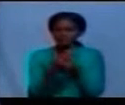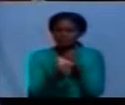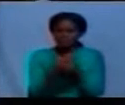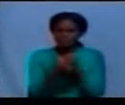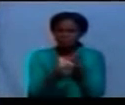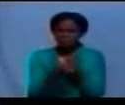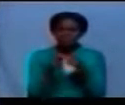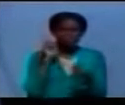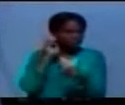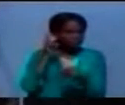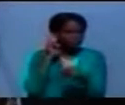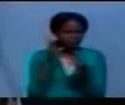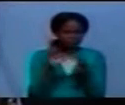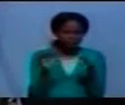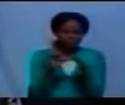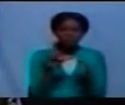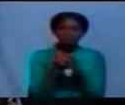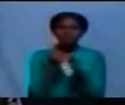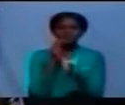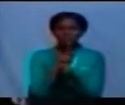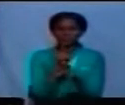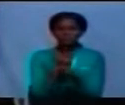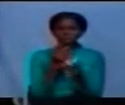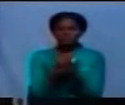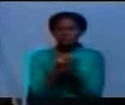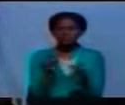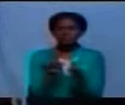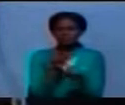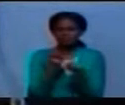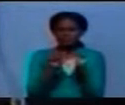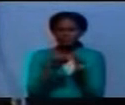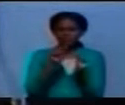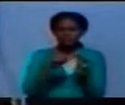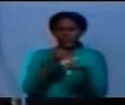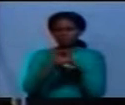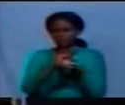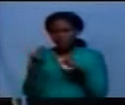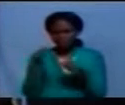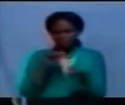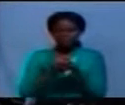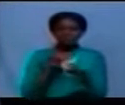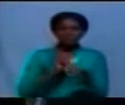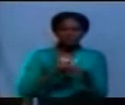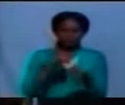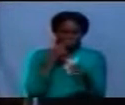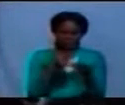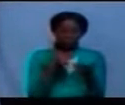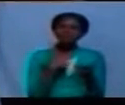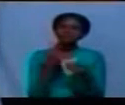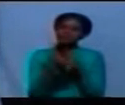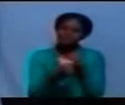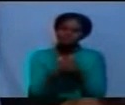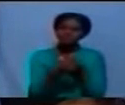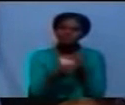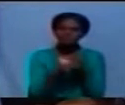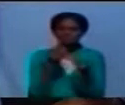historical story of how you're saving the money. Then you can go back at a later time in time to say, look, I've been saving money and